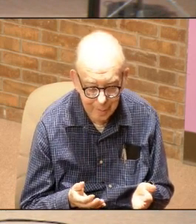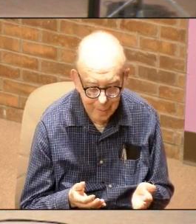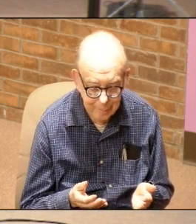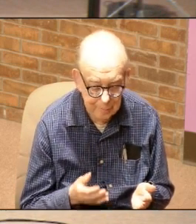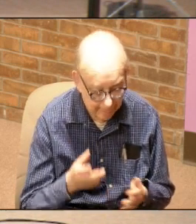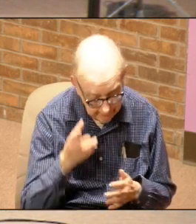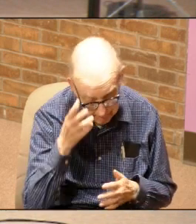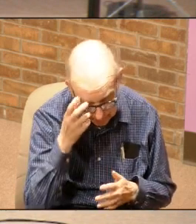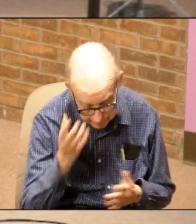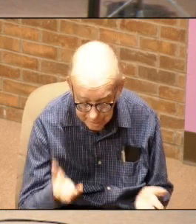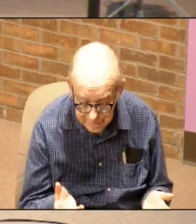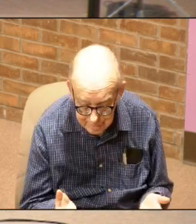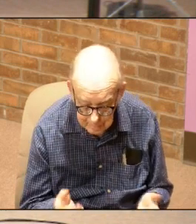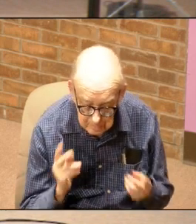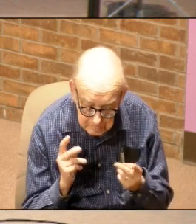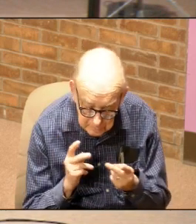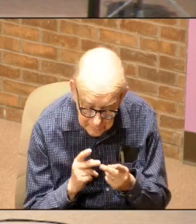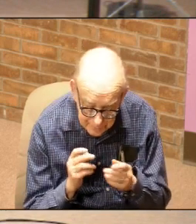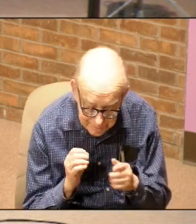Satan.